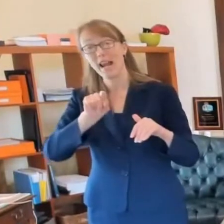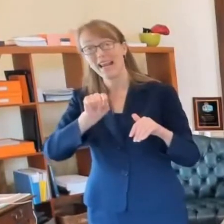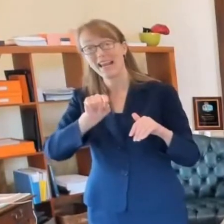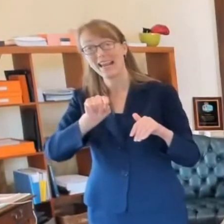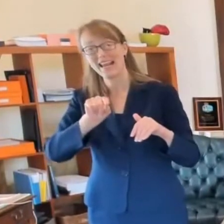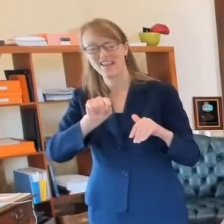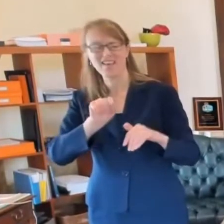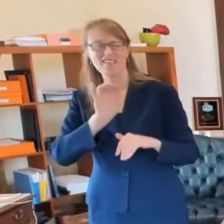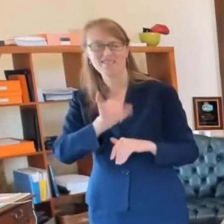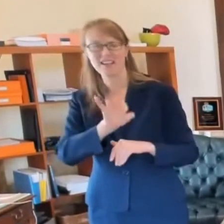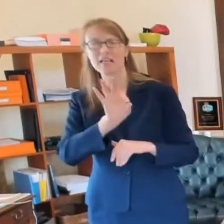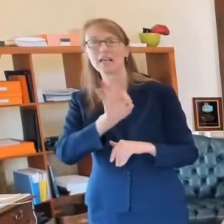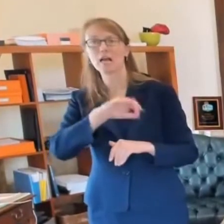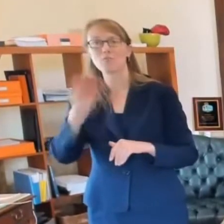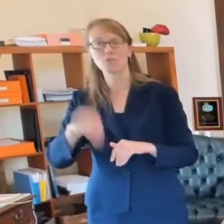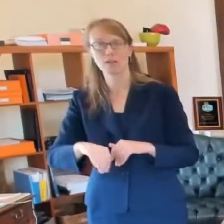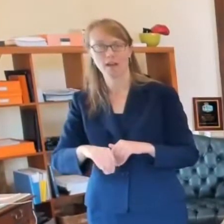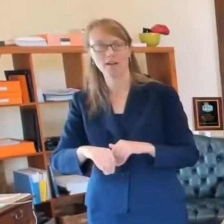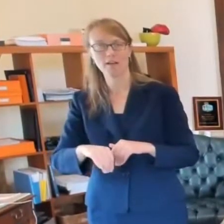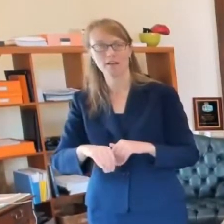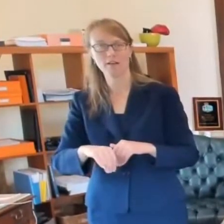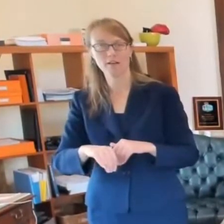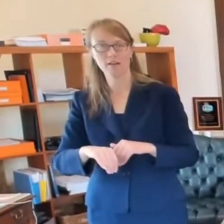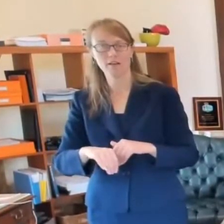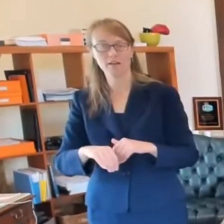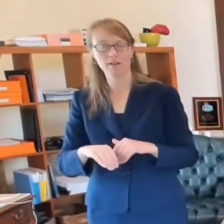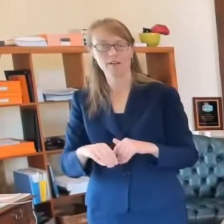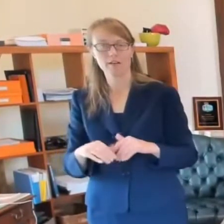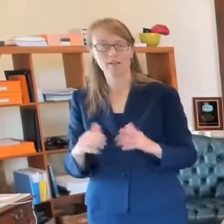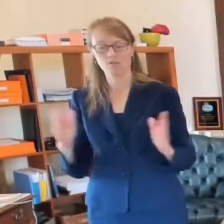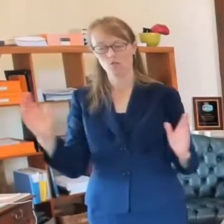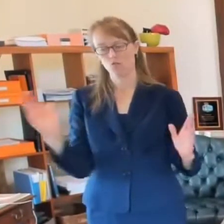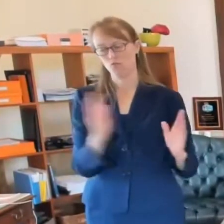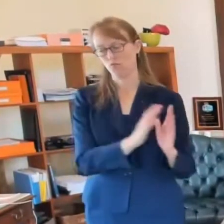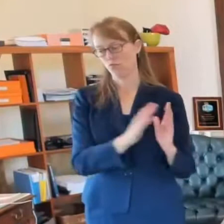total cases, and that's how you get to the 64%.